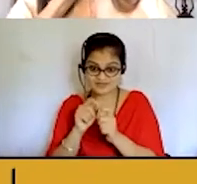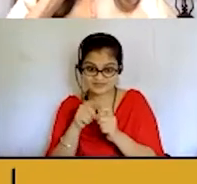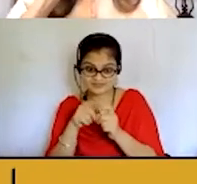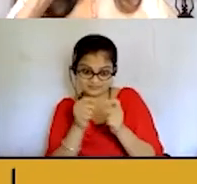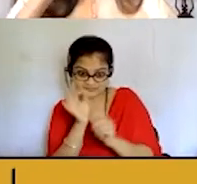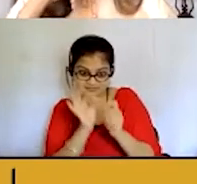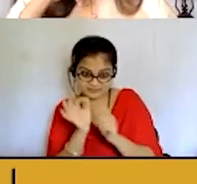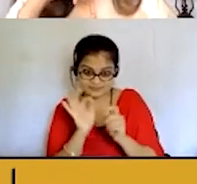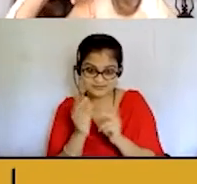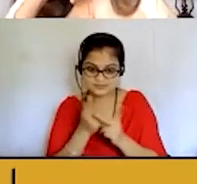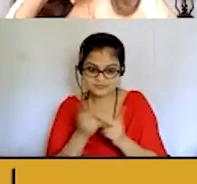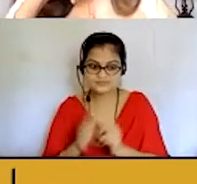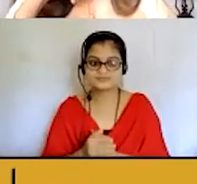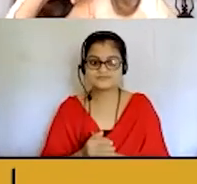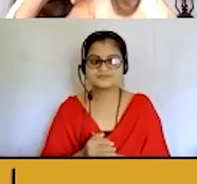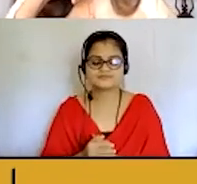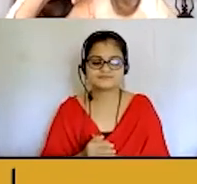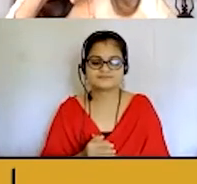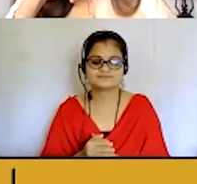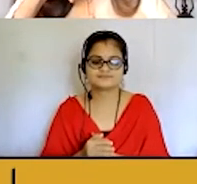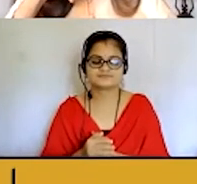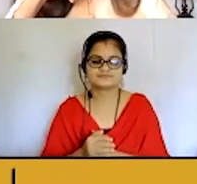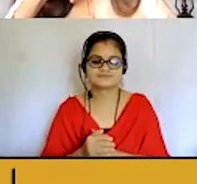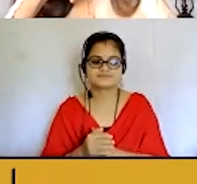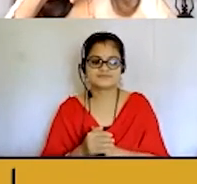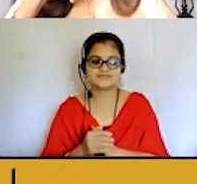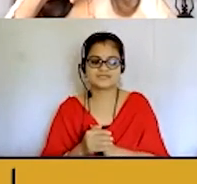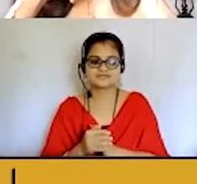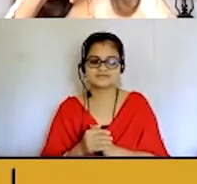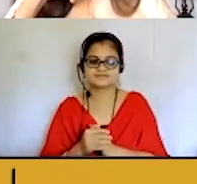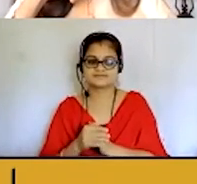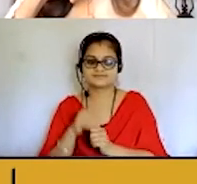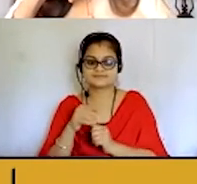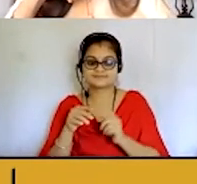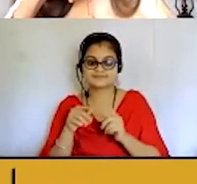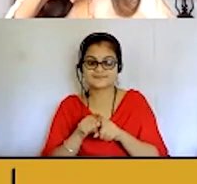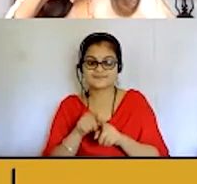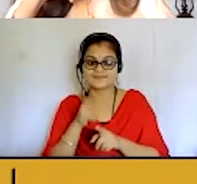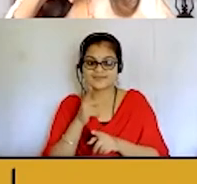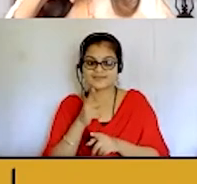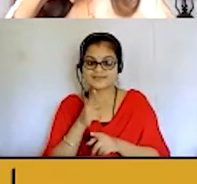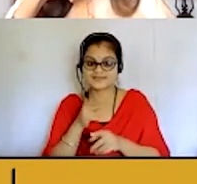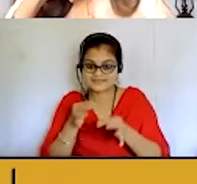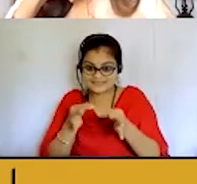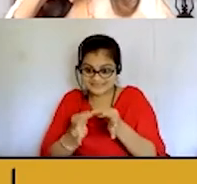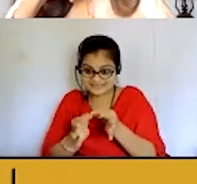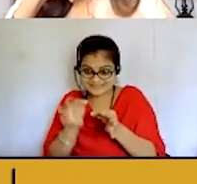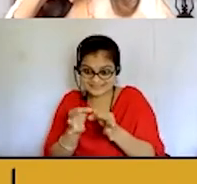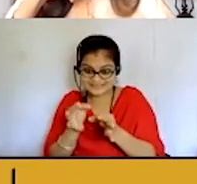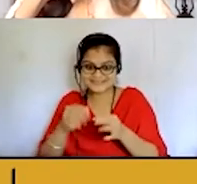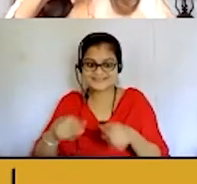the weave, what really came to mind was the intricate plucking of a